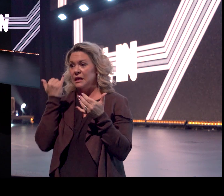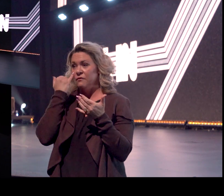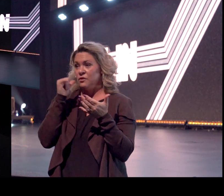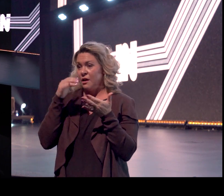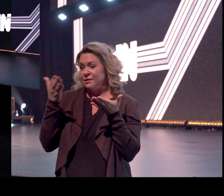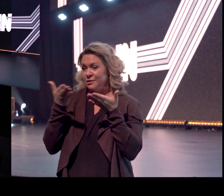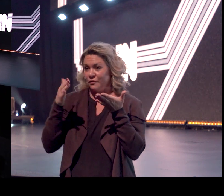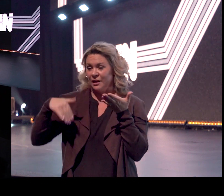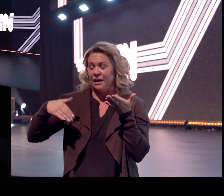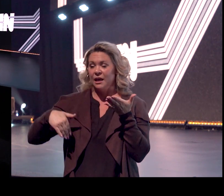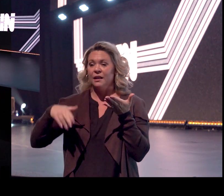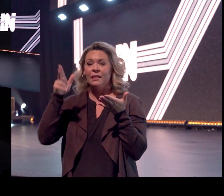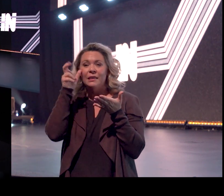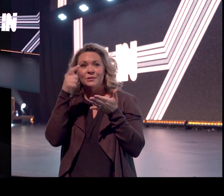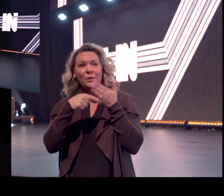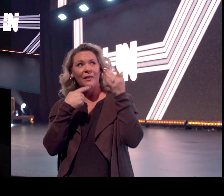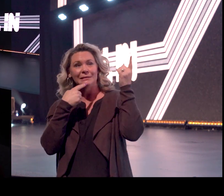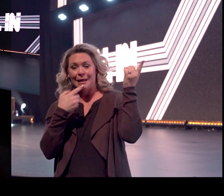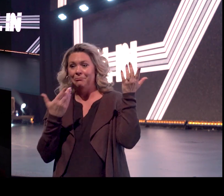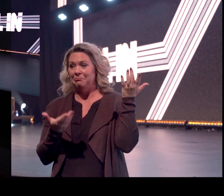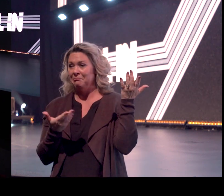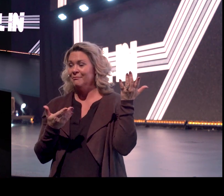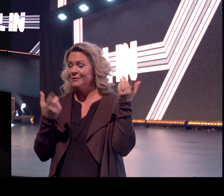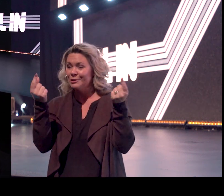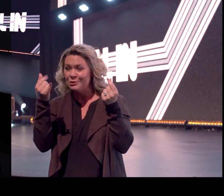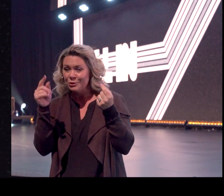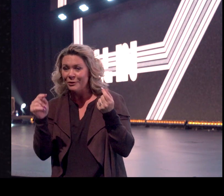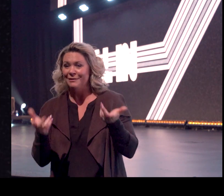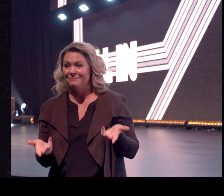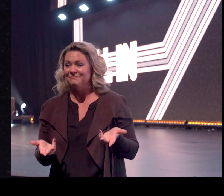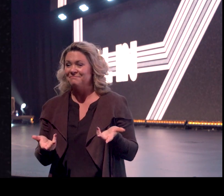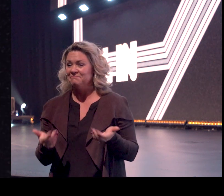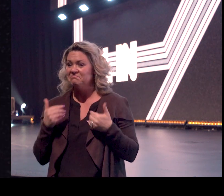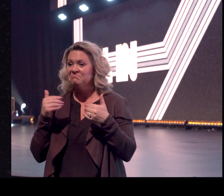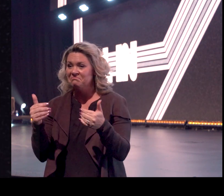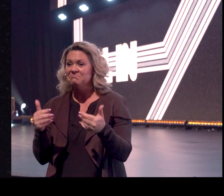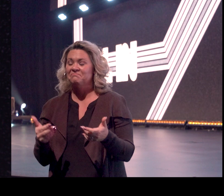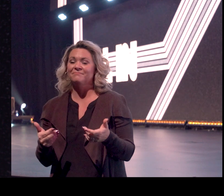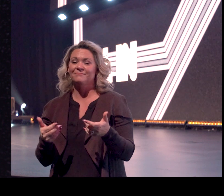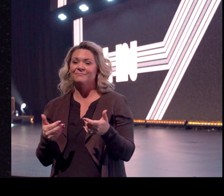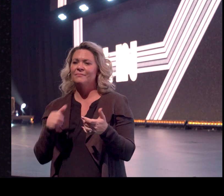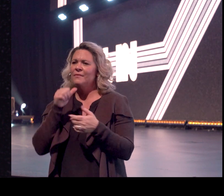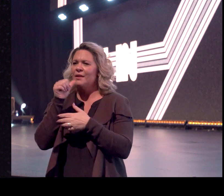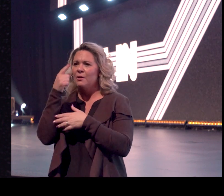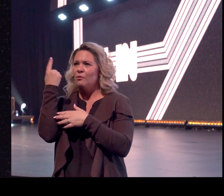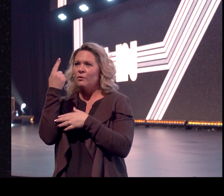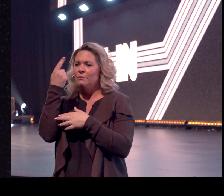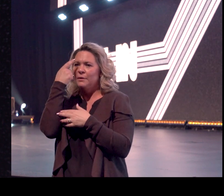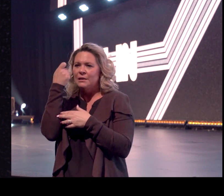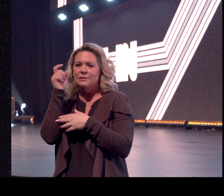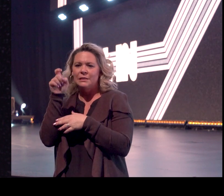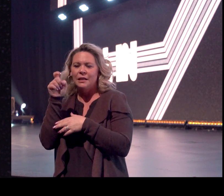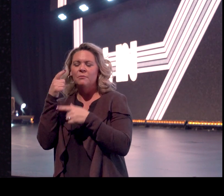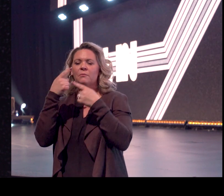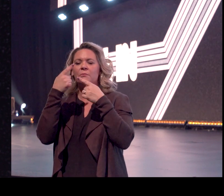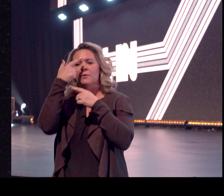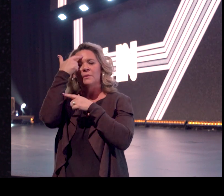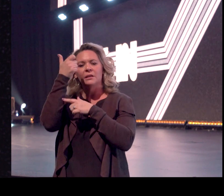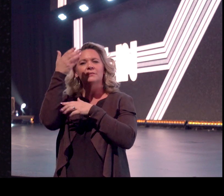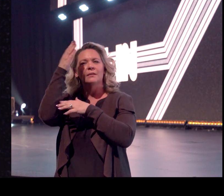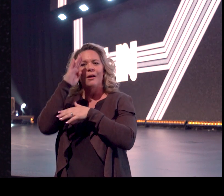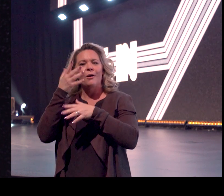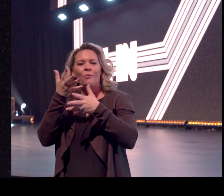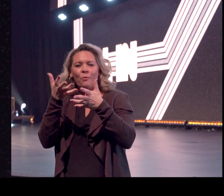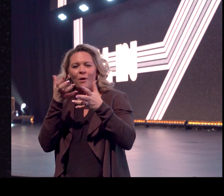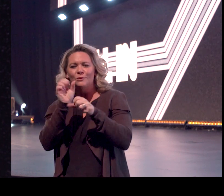say to those of you who may not be serving, listen to what they said. Just do it. Not just because of the need, because of what God